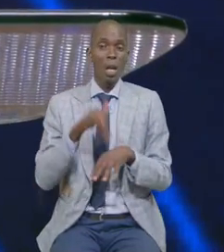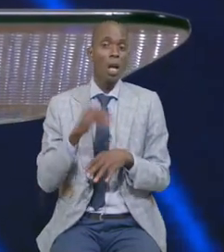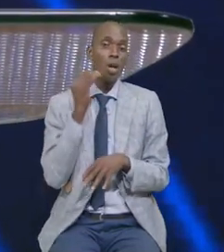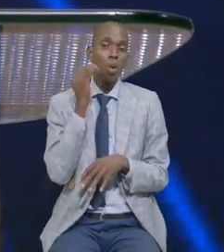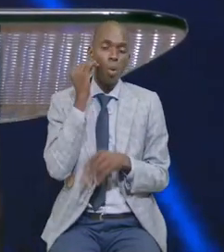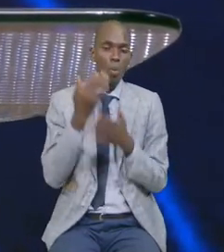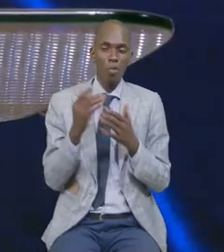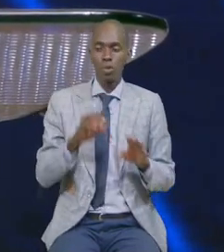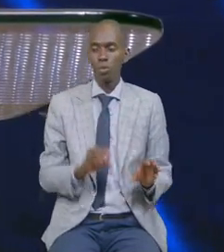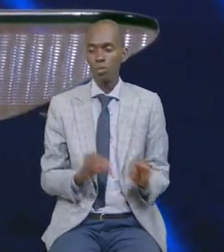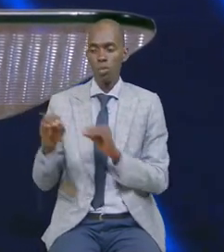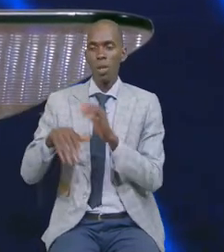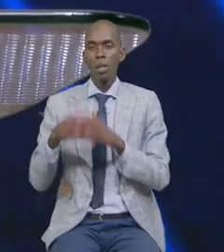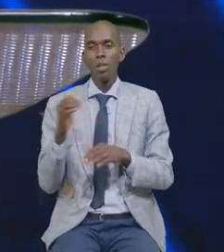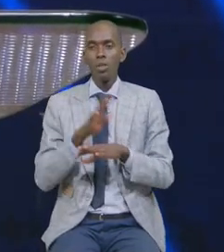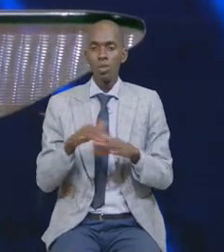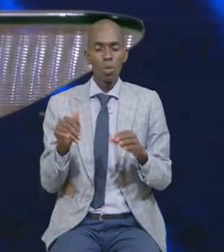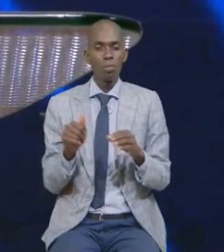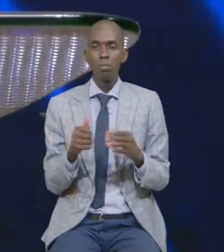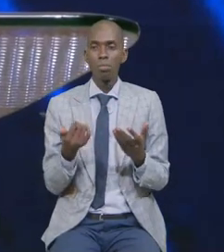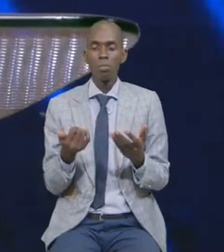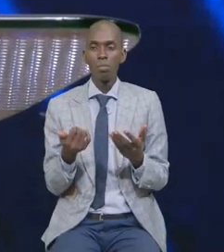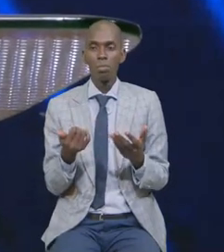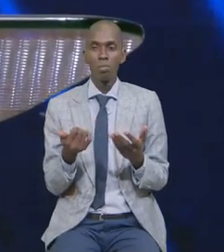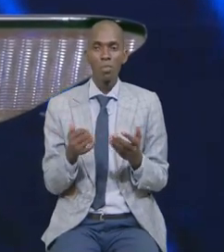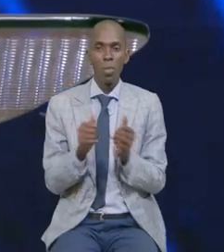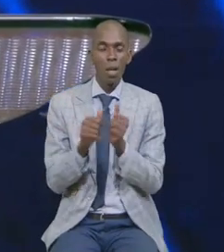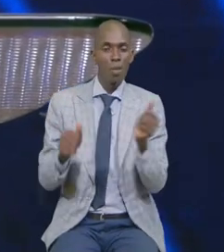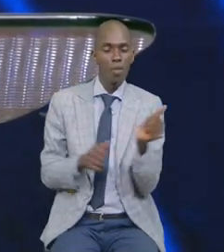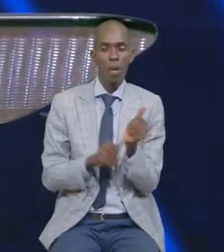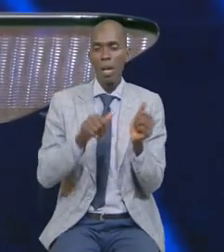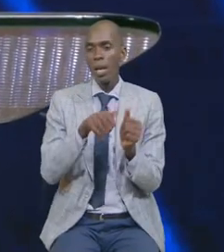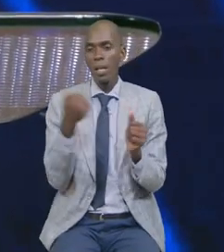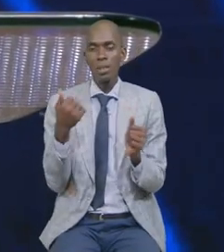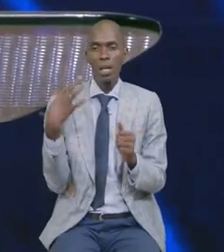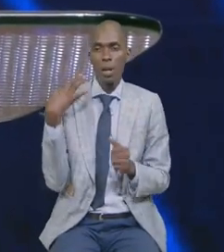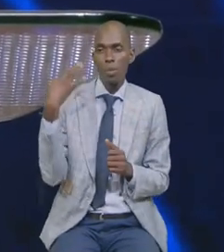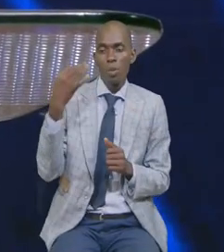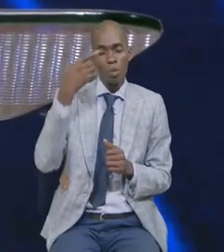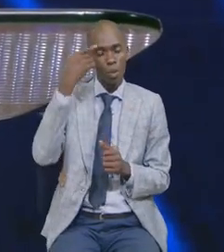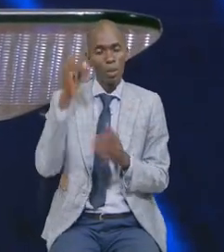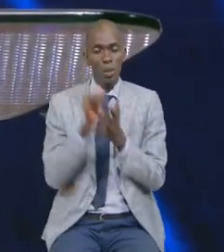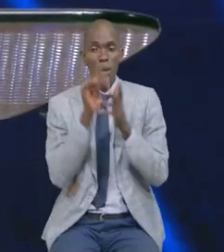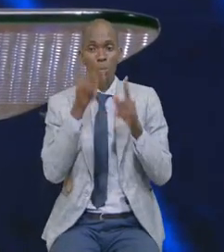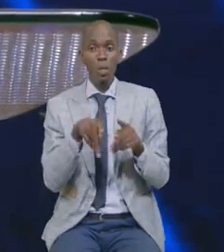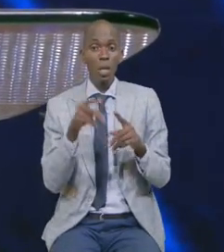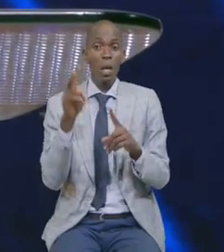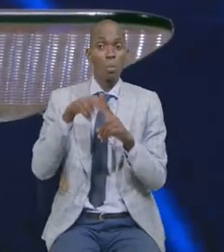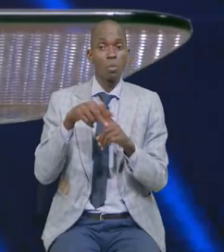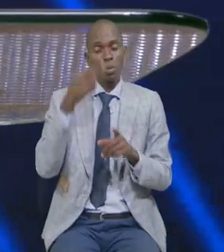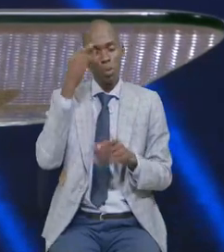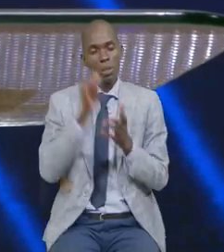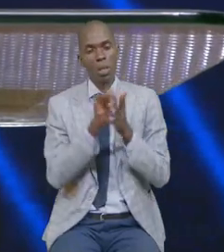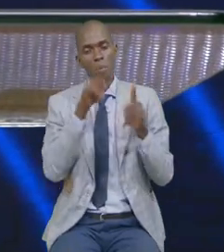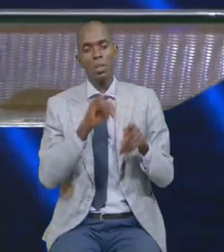Don't avoid any appointment you have because that person is going to be there. Never. Don't